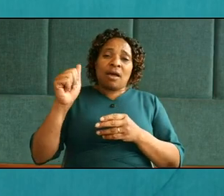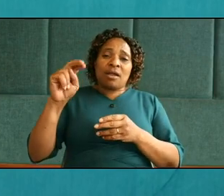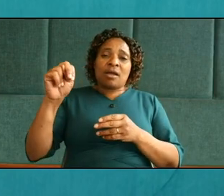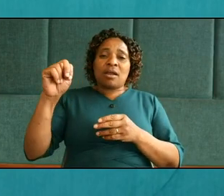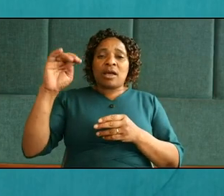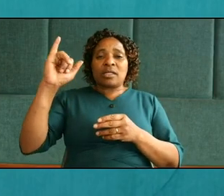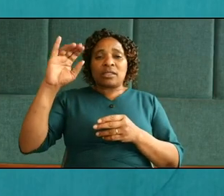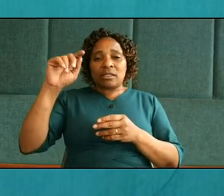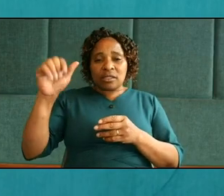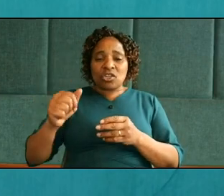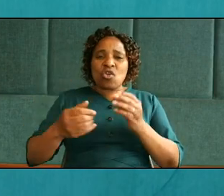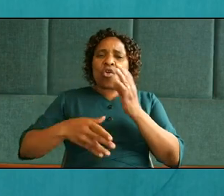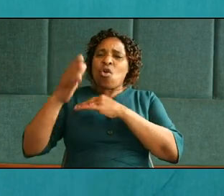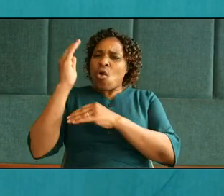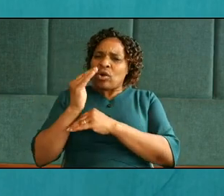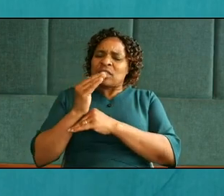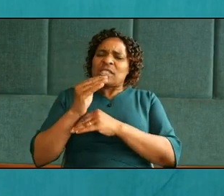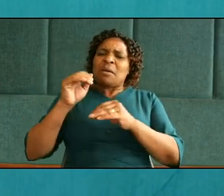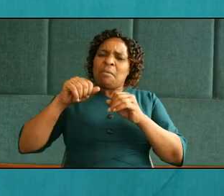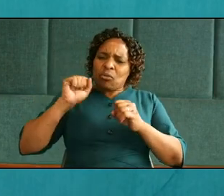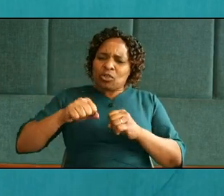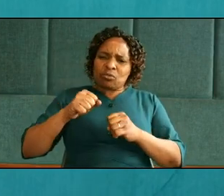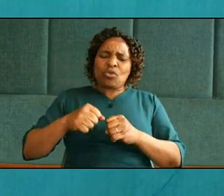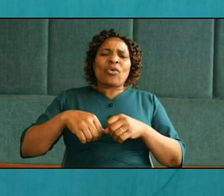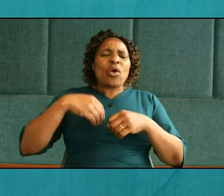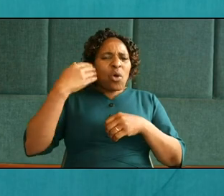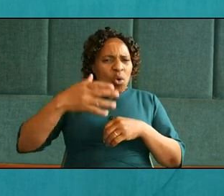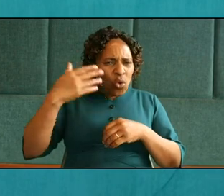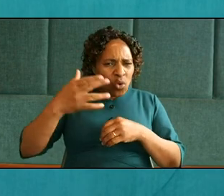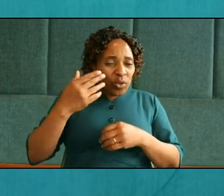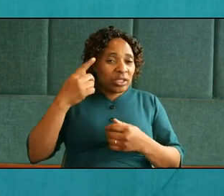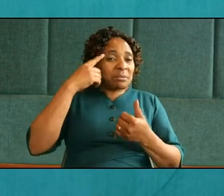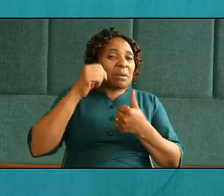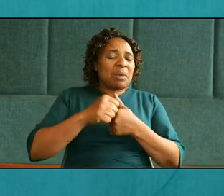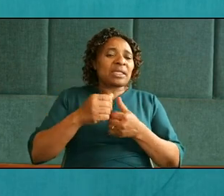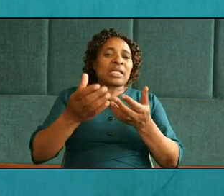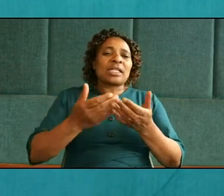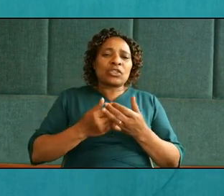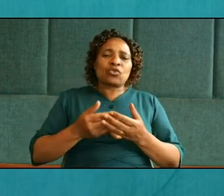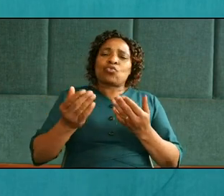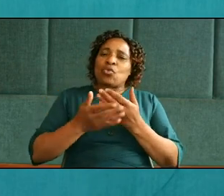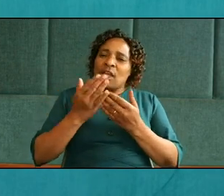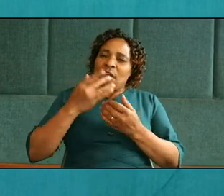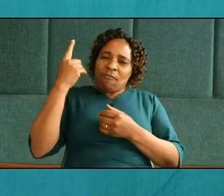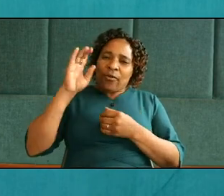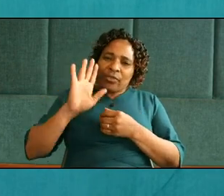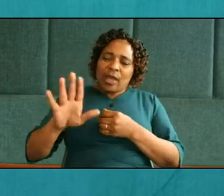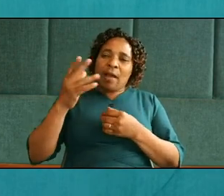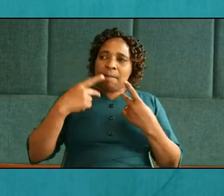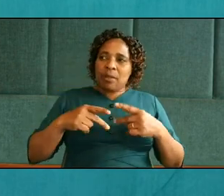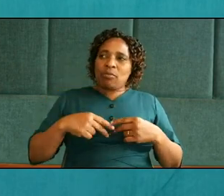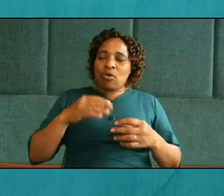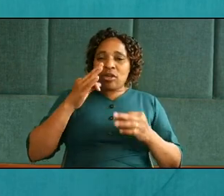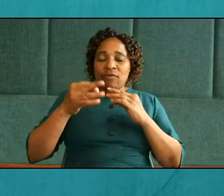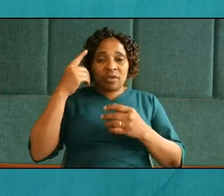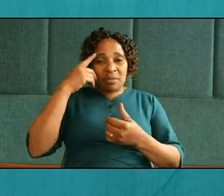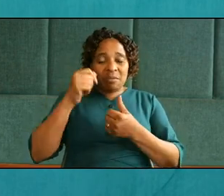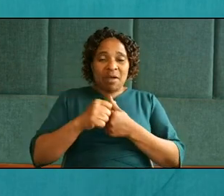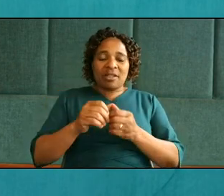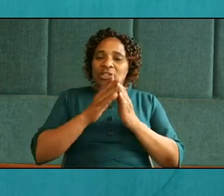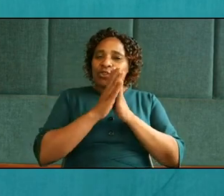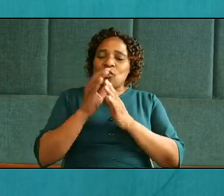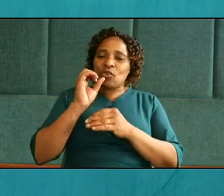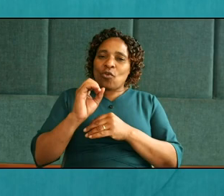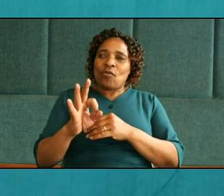gods, they really wanted to be regularly reminded that they need to take care of their people. Even if you remember the story of